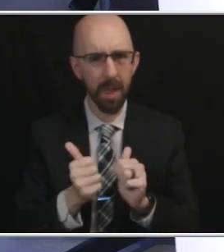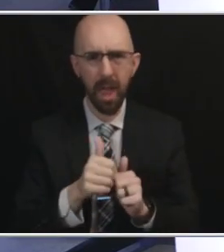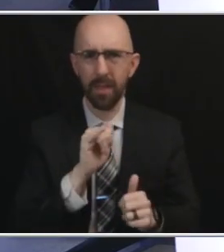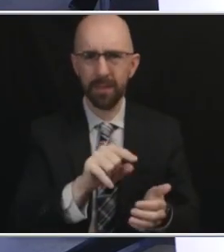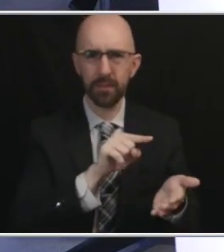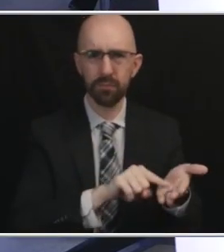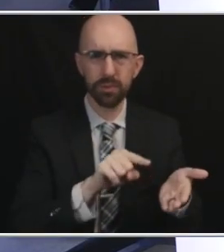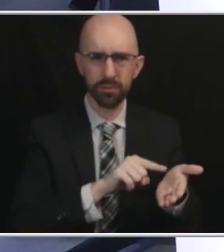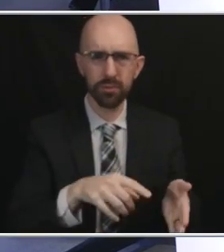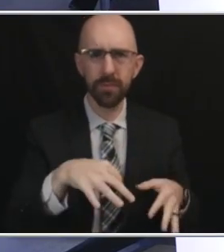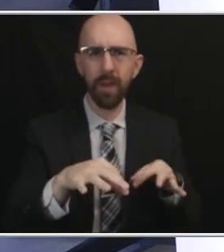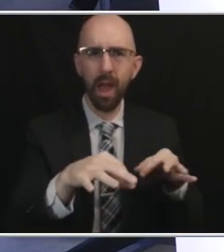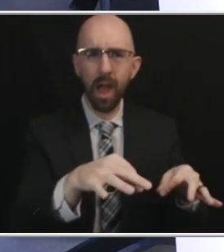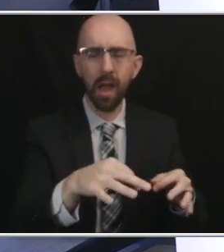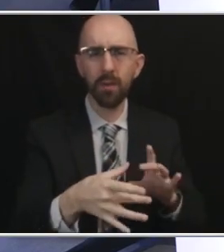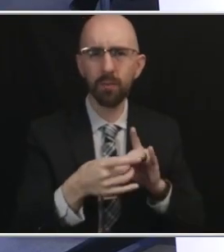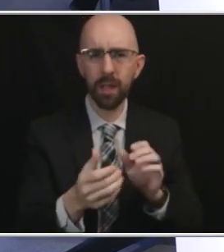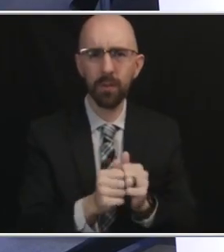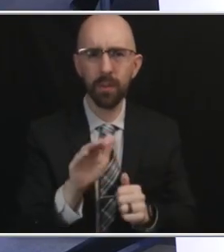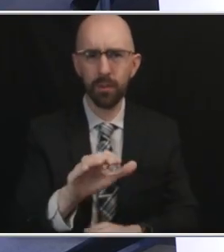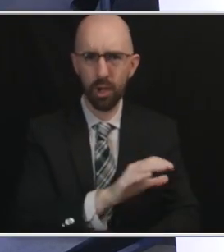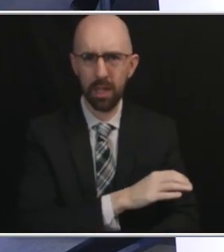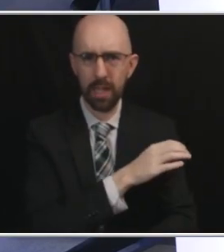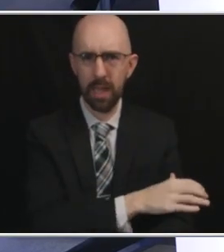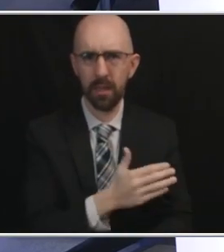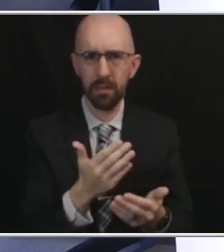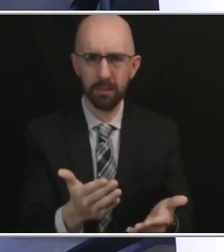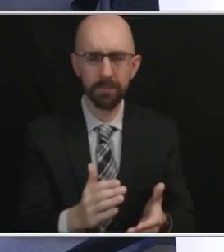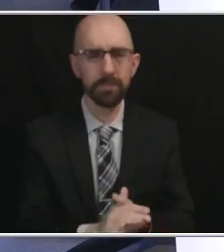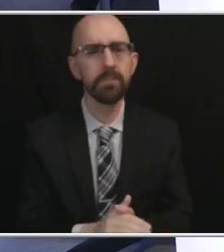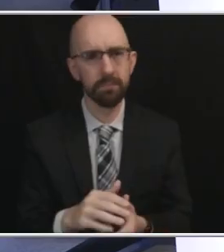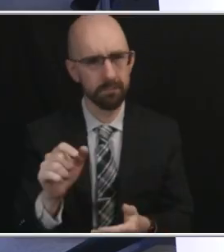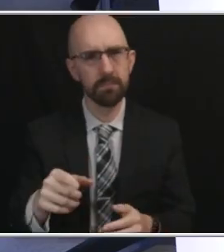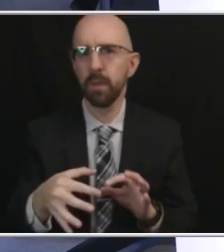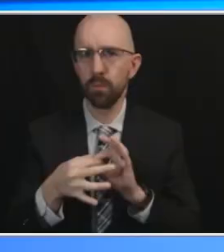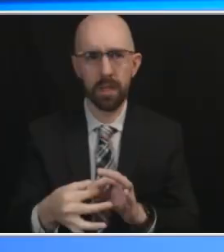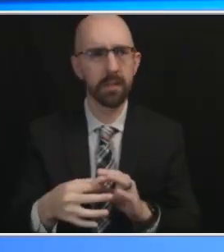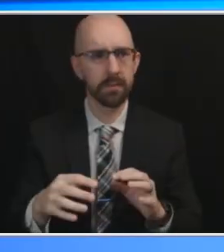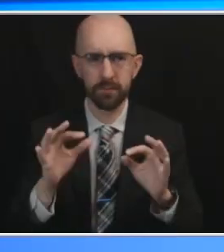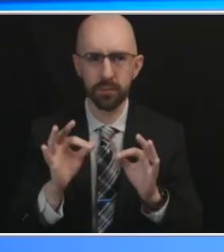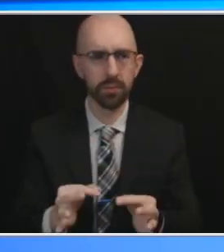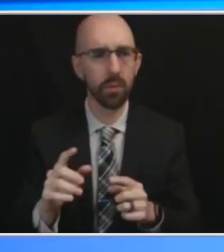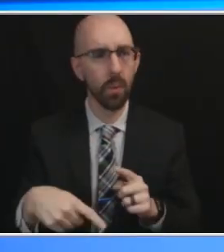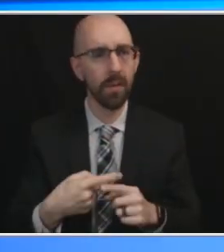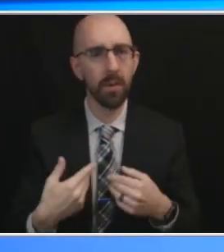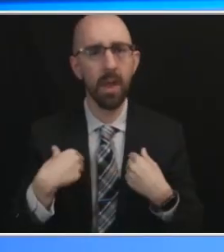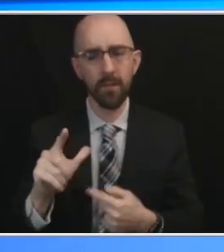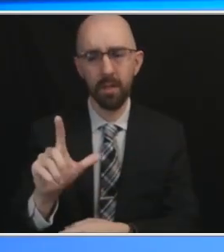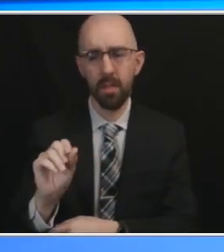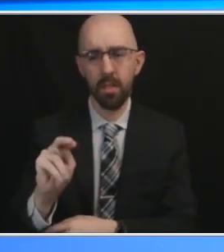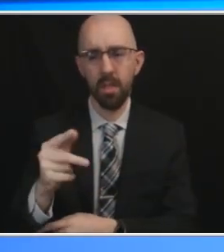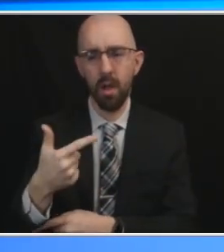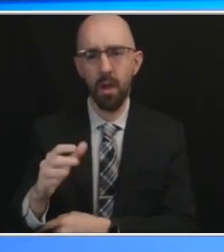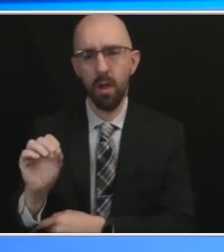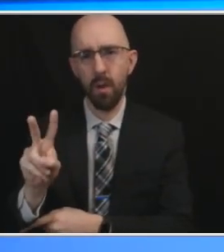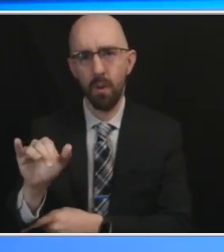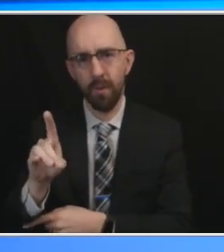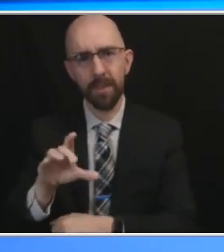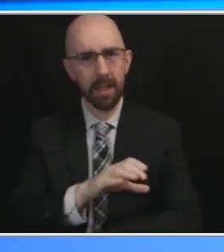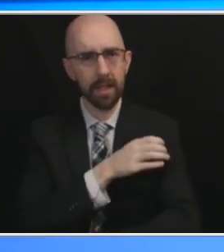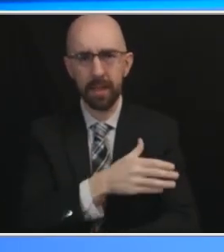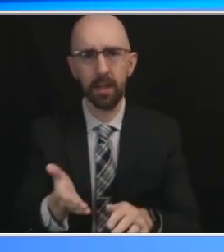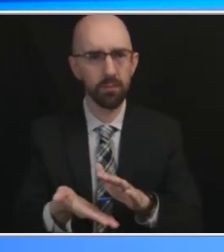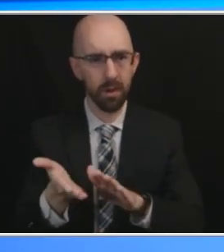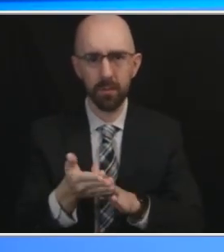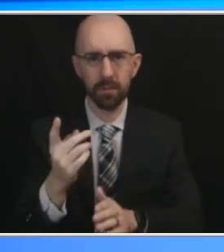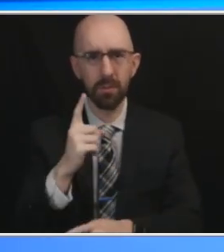what you saw in your clinic? They definitely resonate. And, you know, when we had the long COVID clinic up and running, I mean, we saw hundreds of